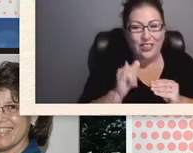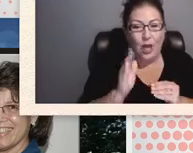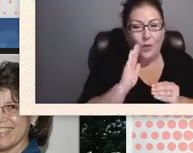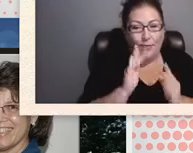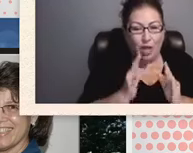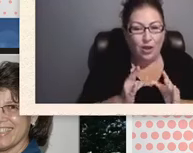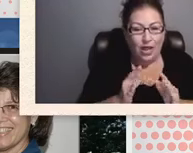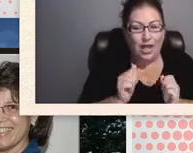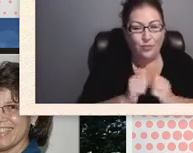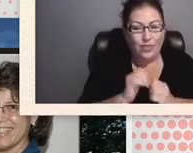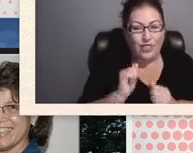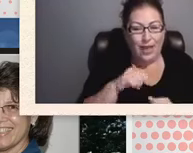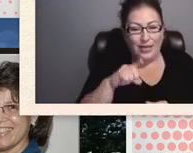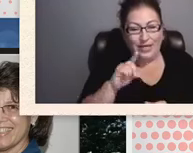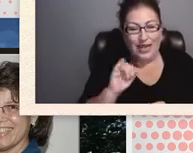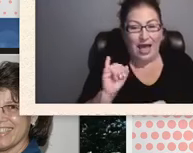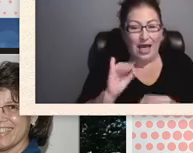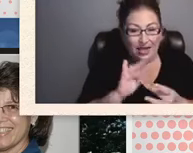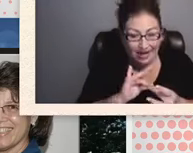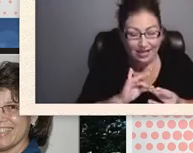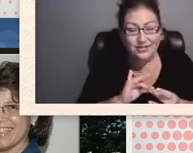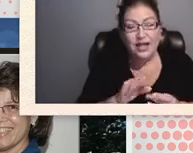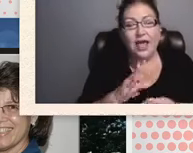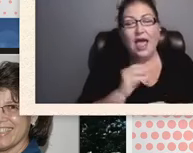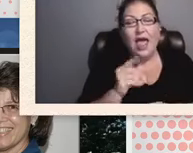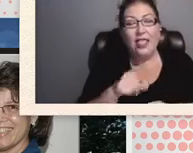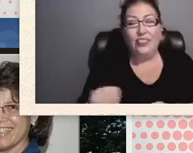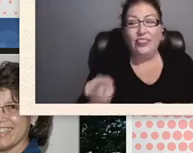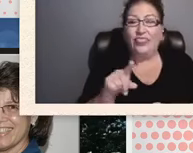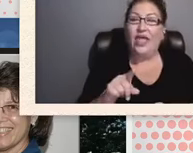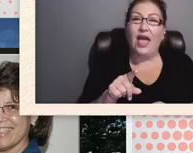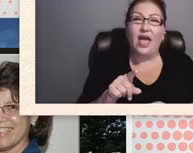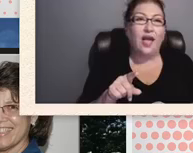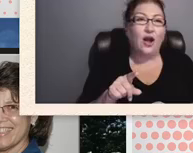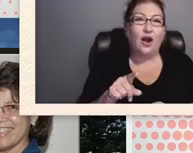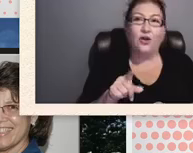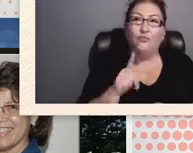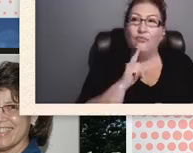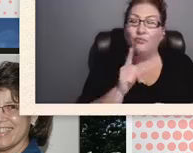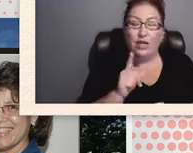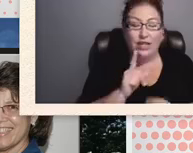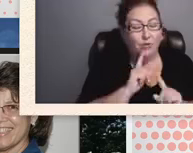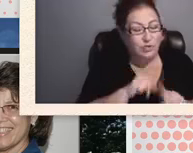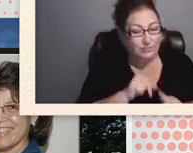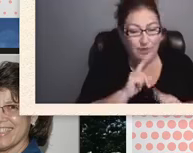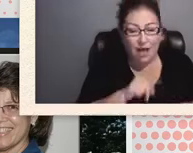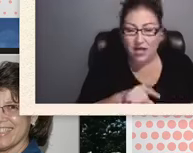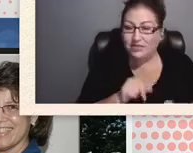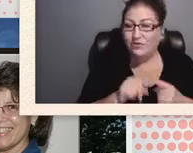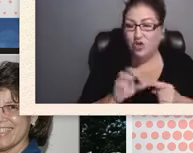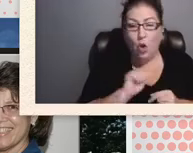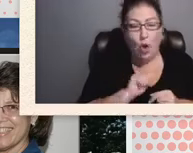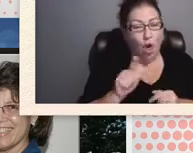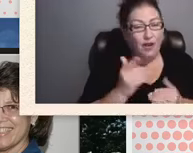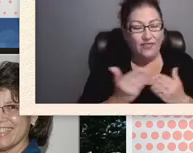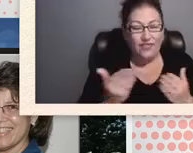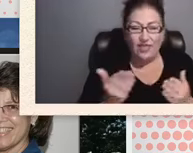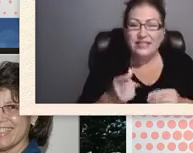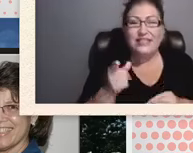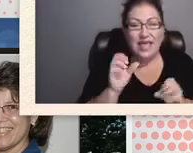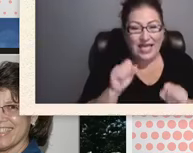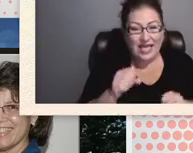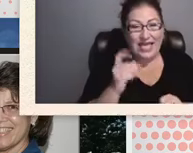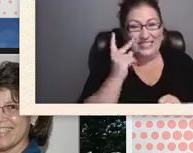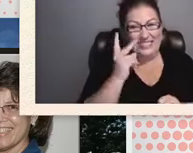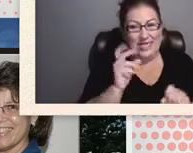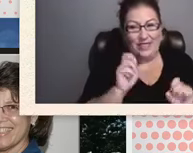iConnect. And they are very responsive to all of the things. They can see the potential that